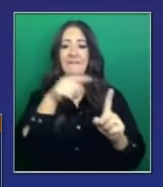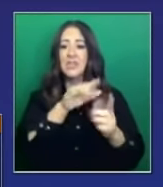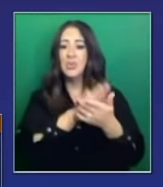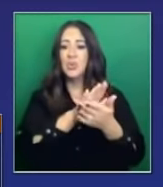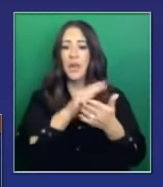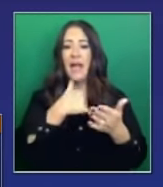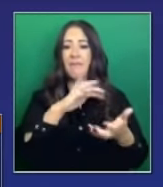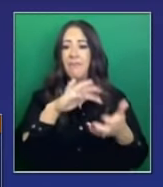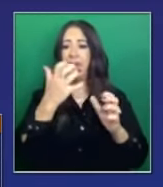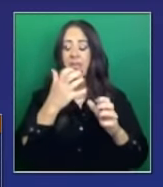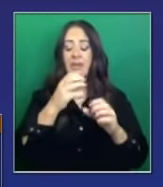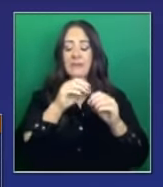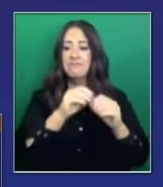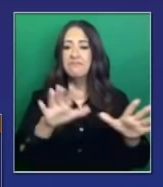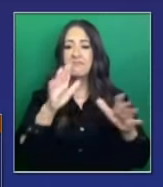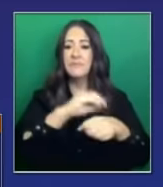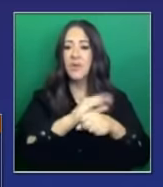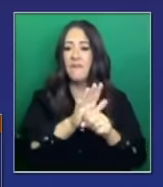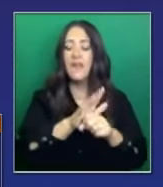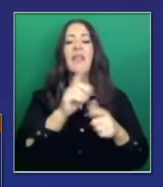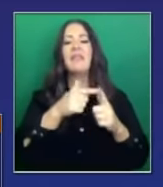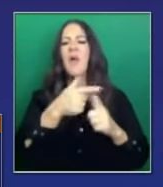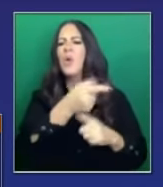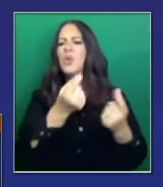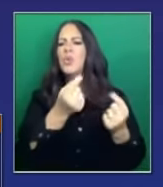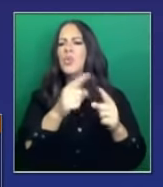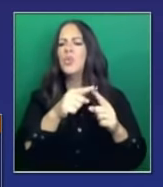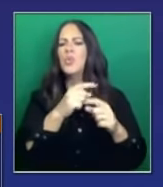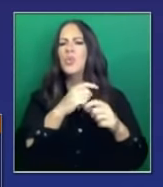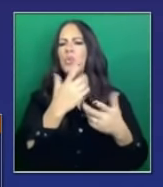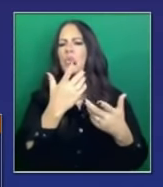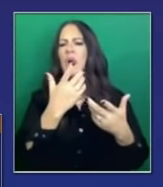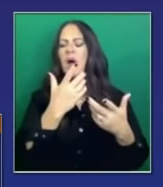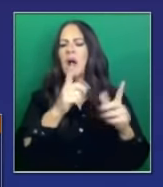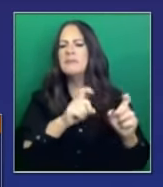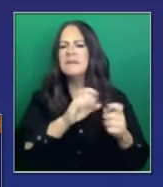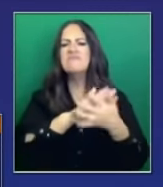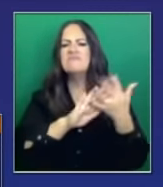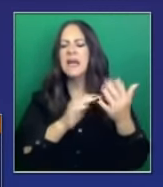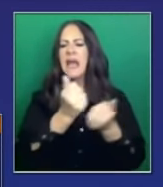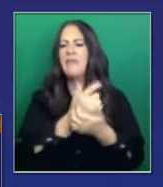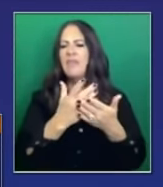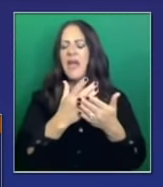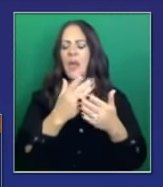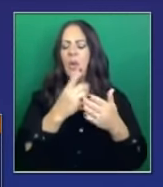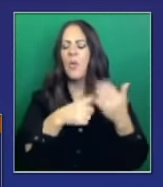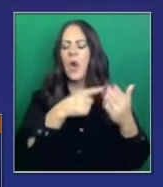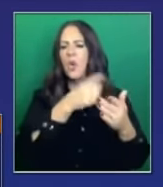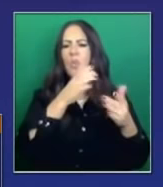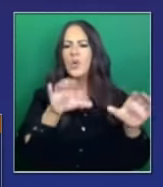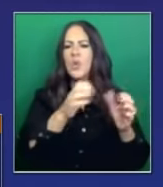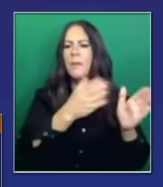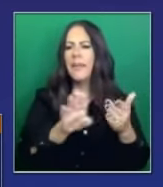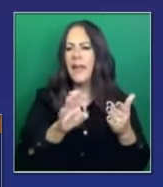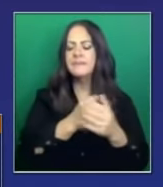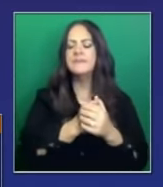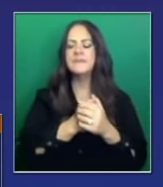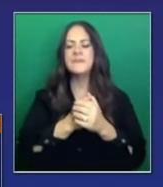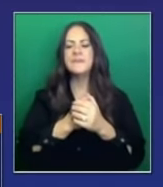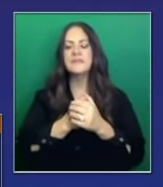up the old guidelines, strengthening them as we now move into this new phase. Data and plans submitted to the